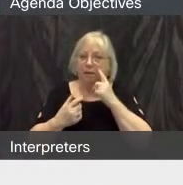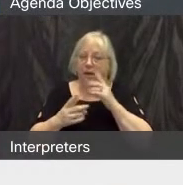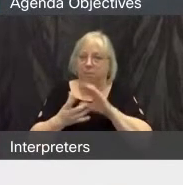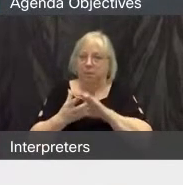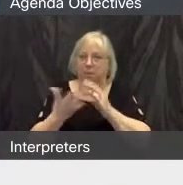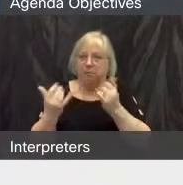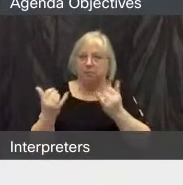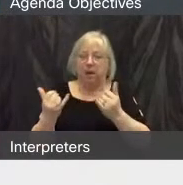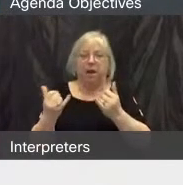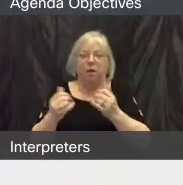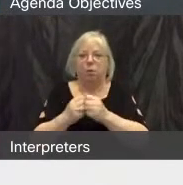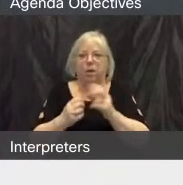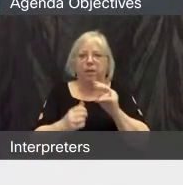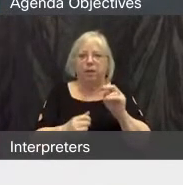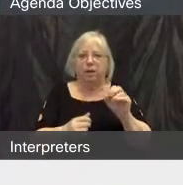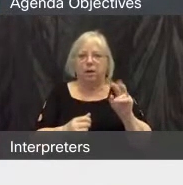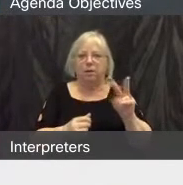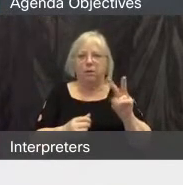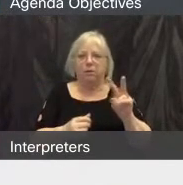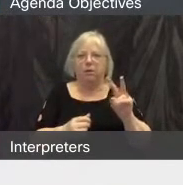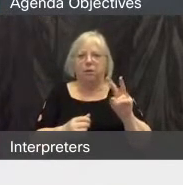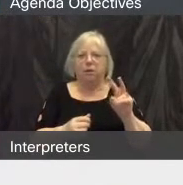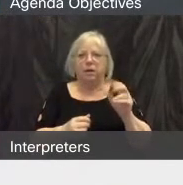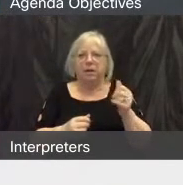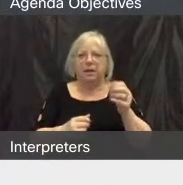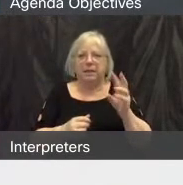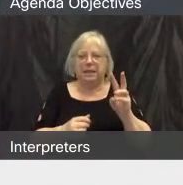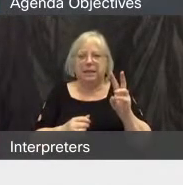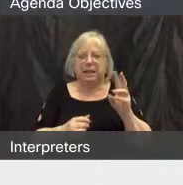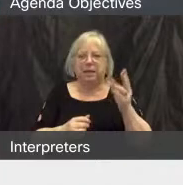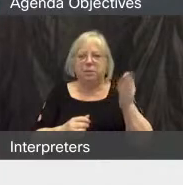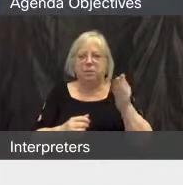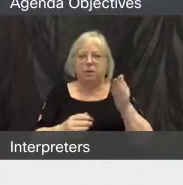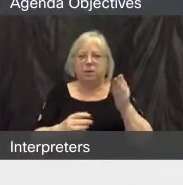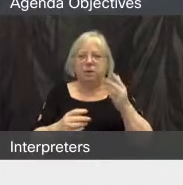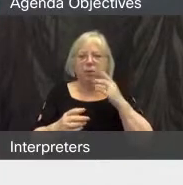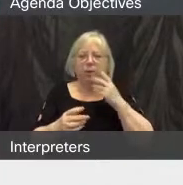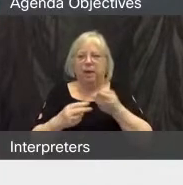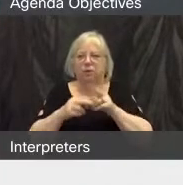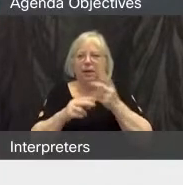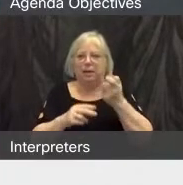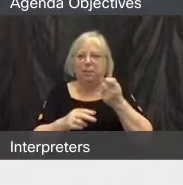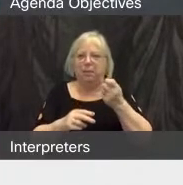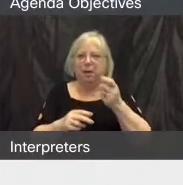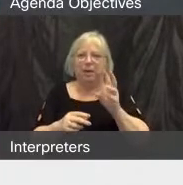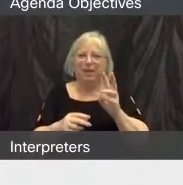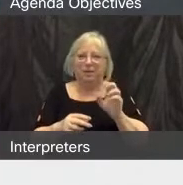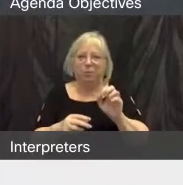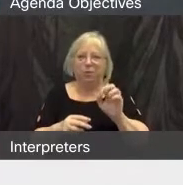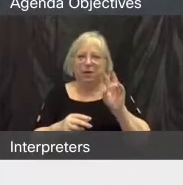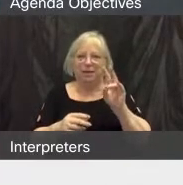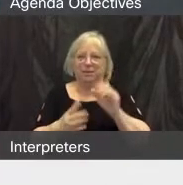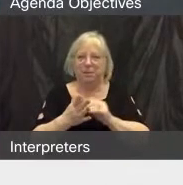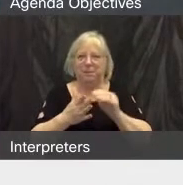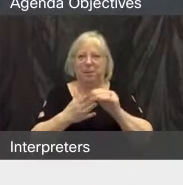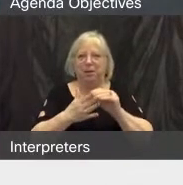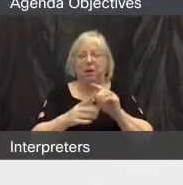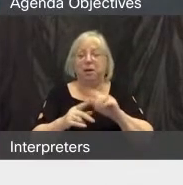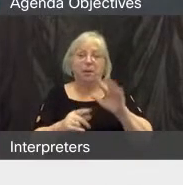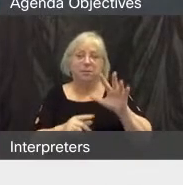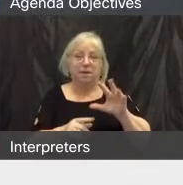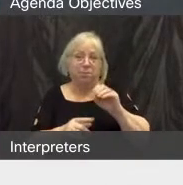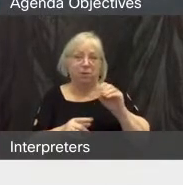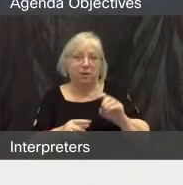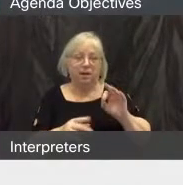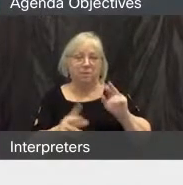with the November or 16th presentation. We increased it a little bit. It's at 6.7 million, but